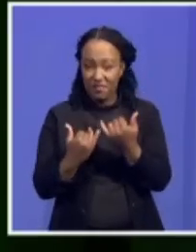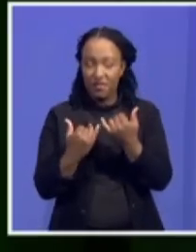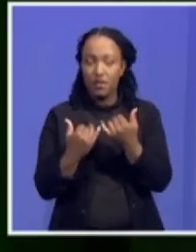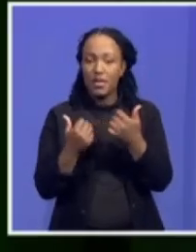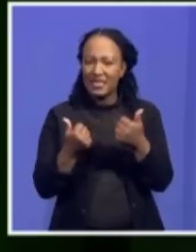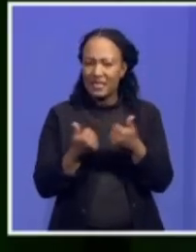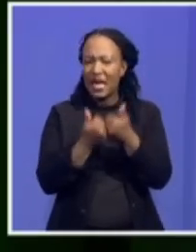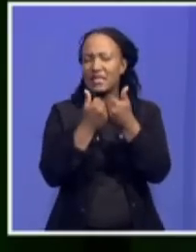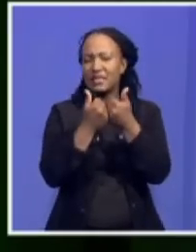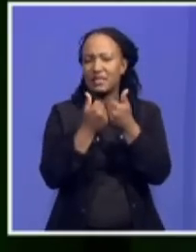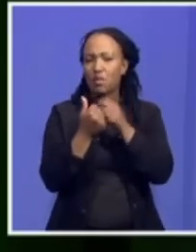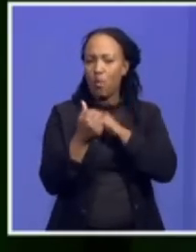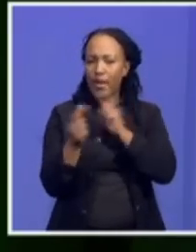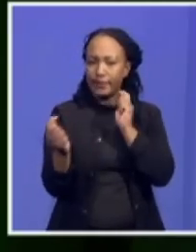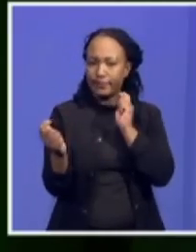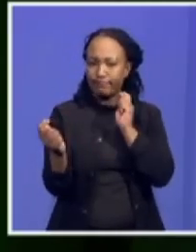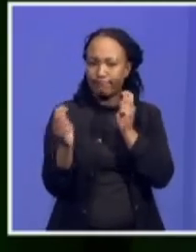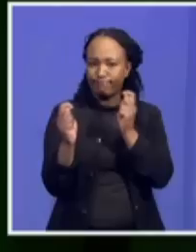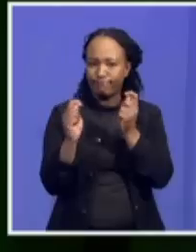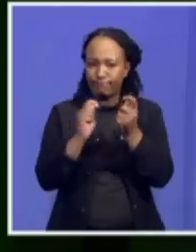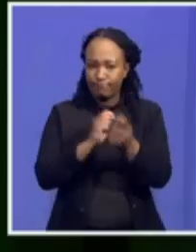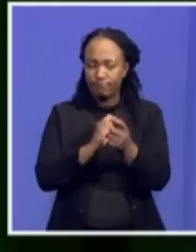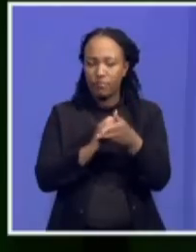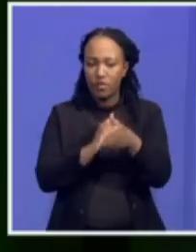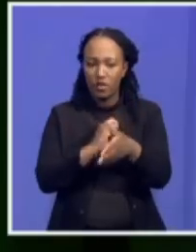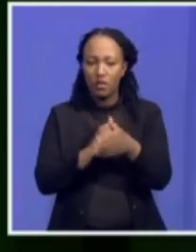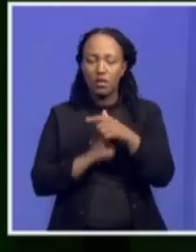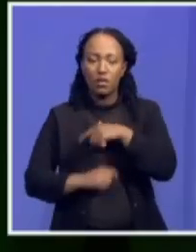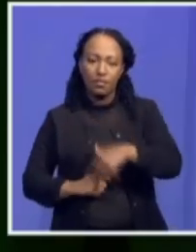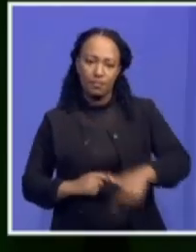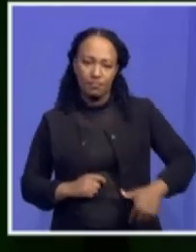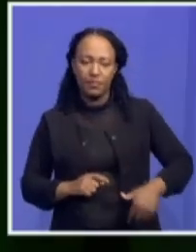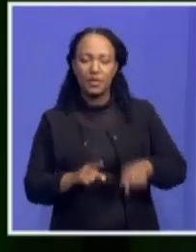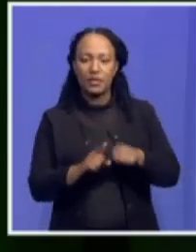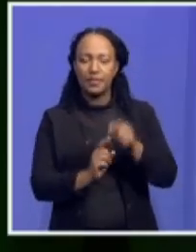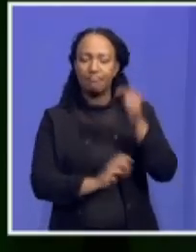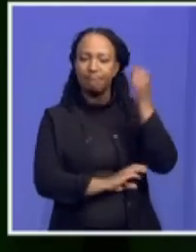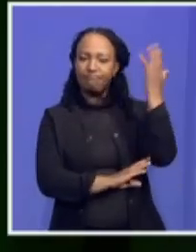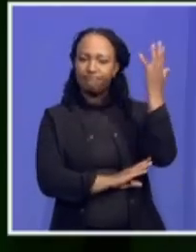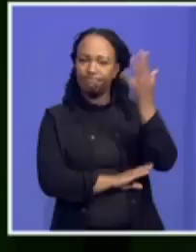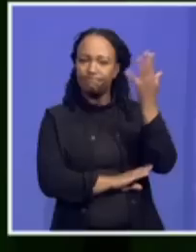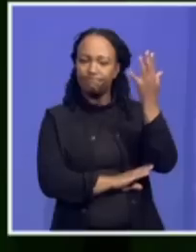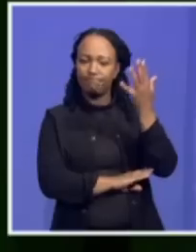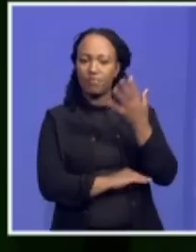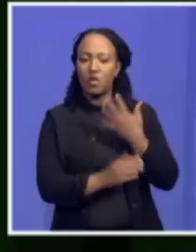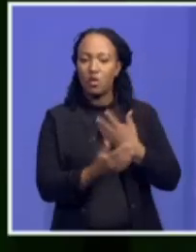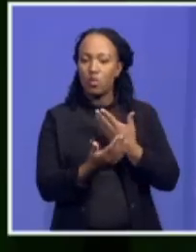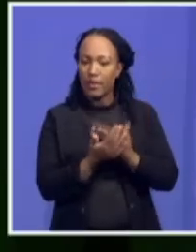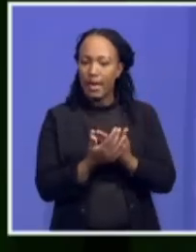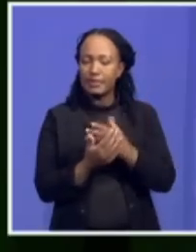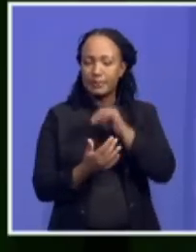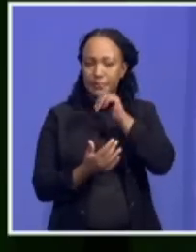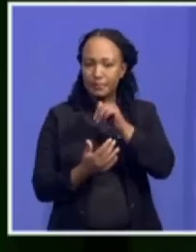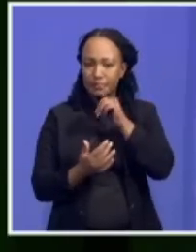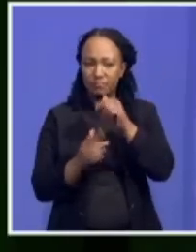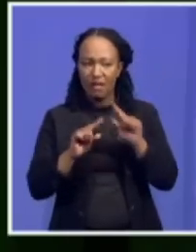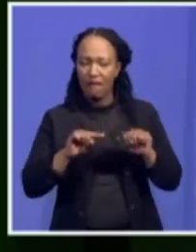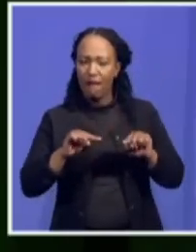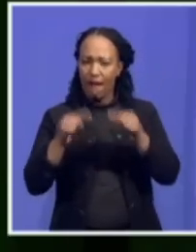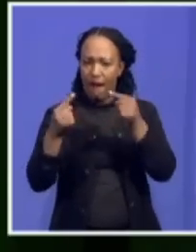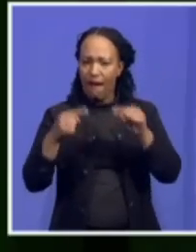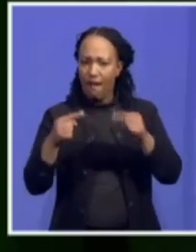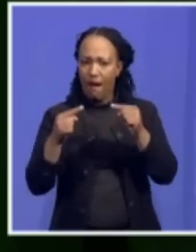change. And as the President reminded us this morning, we can either rise in opposition or see